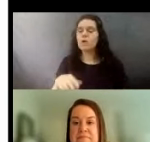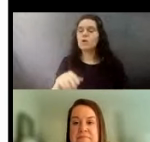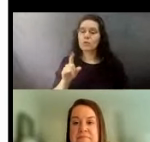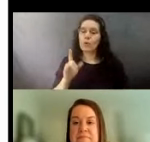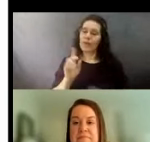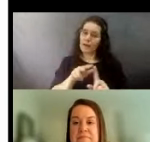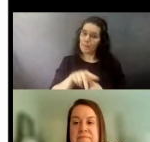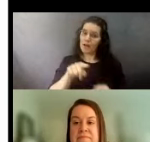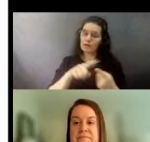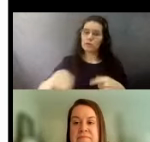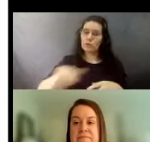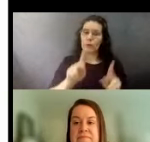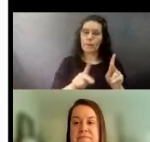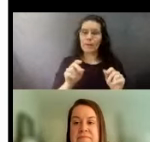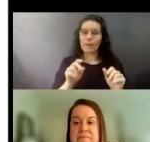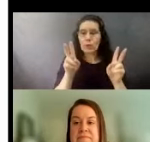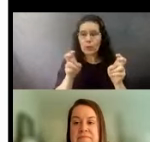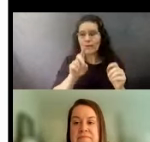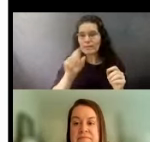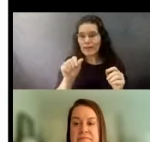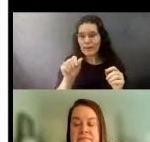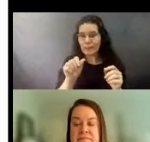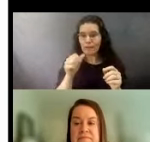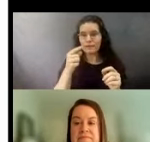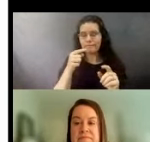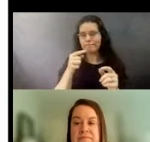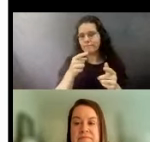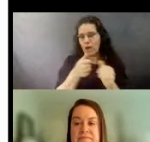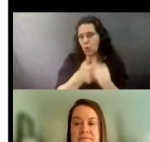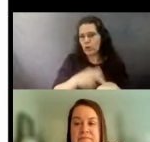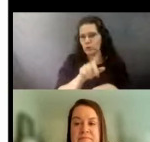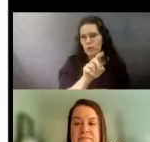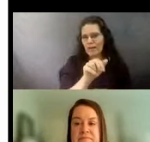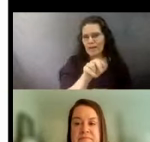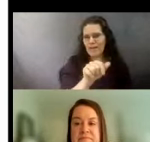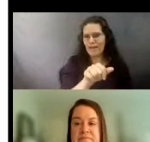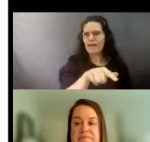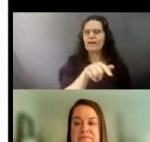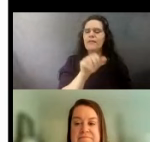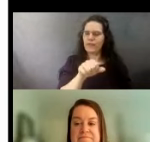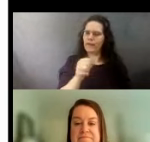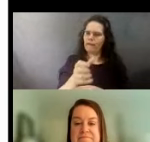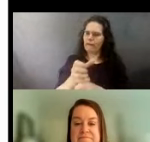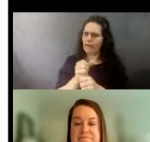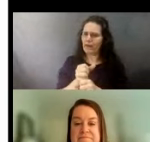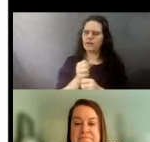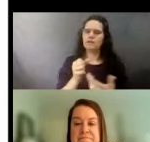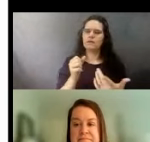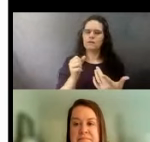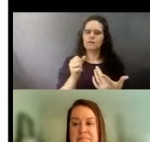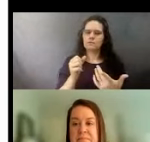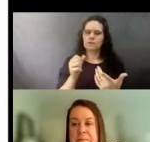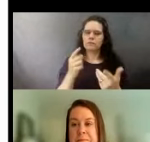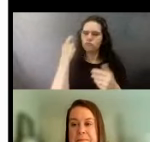under the ADA have access to non-discrimination and reasonable accommodations. And we'll talk